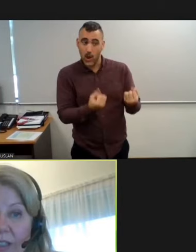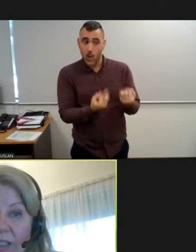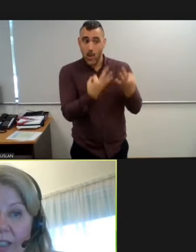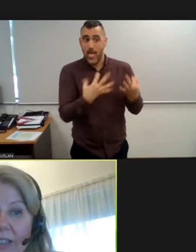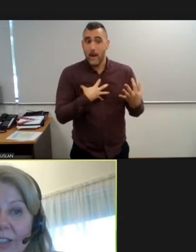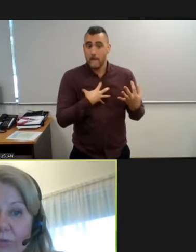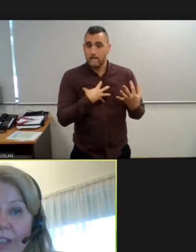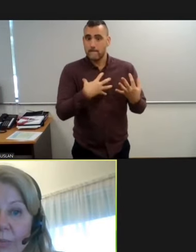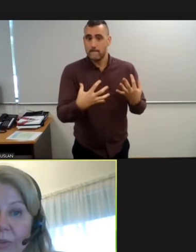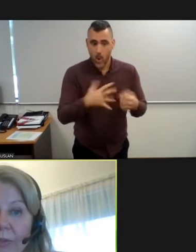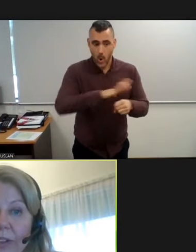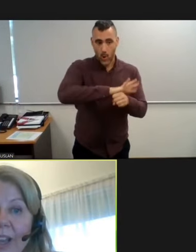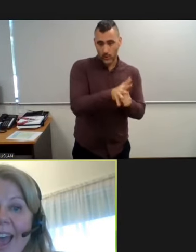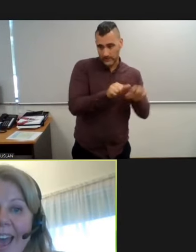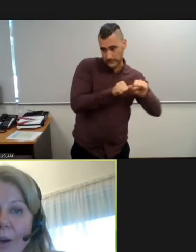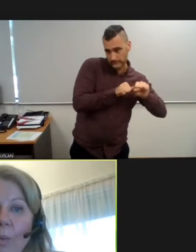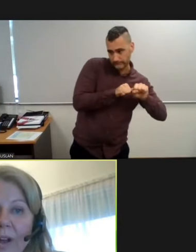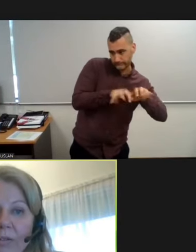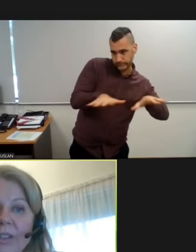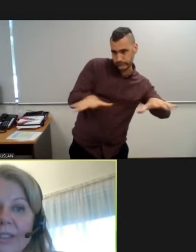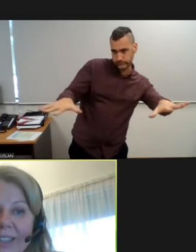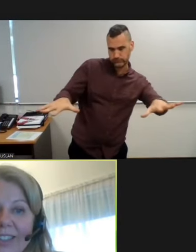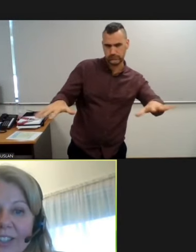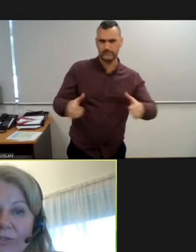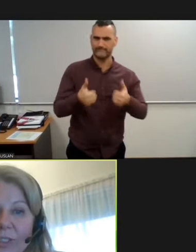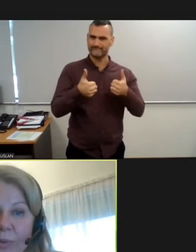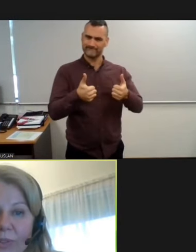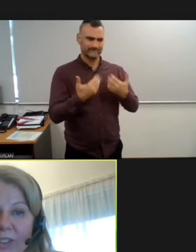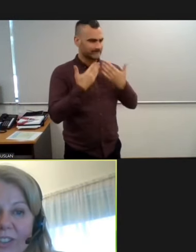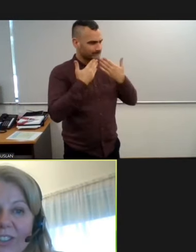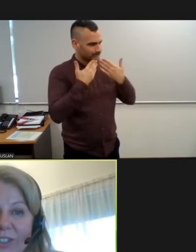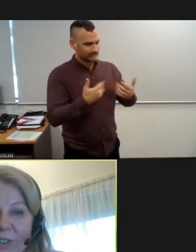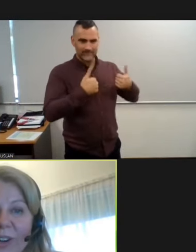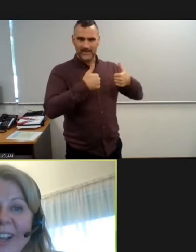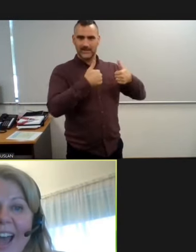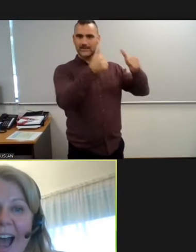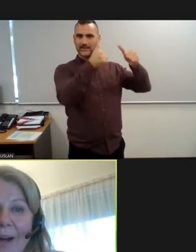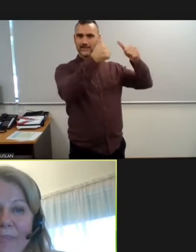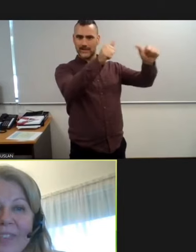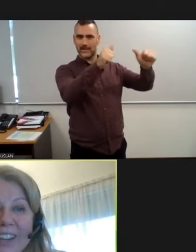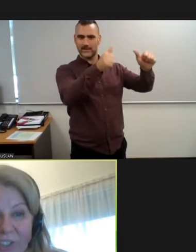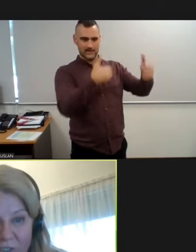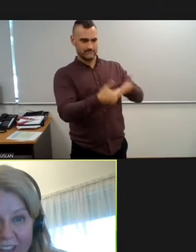those facilities has really proven how well the sector has responded